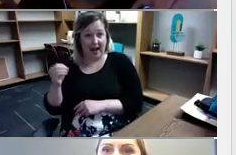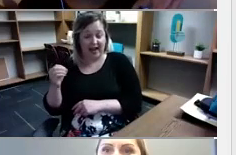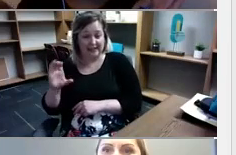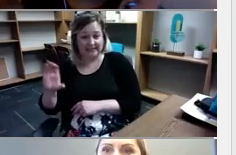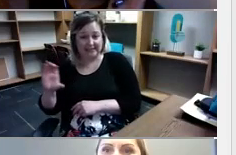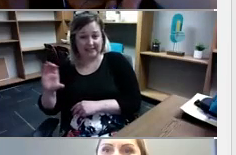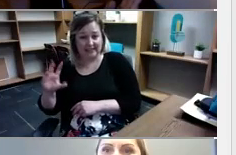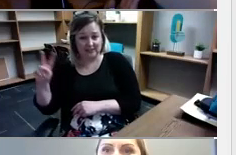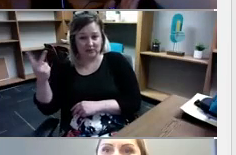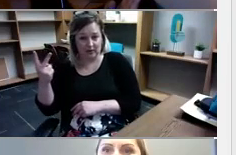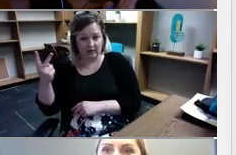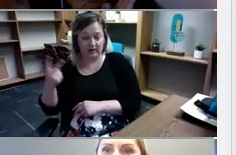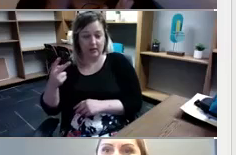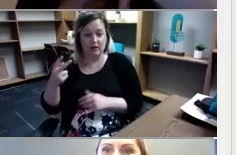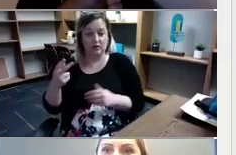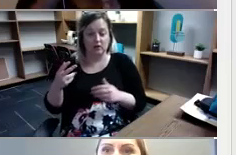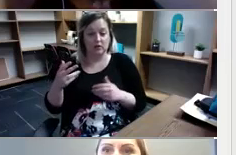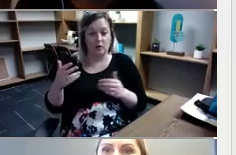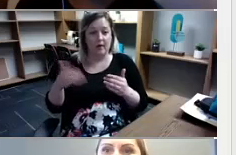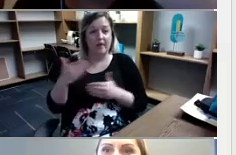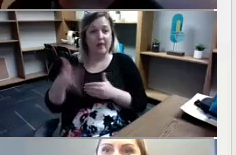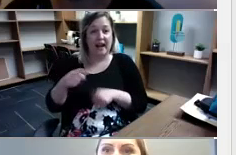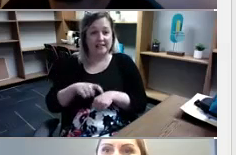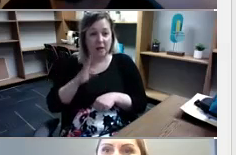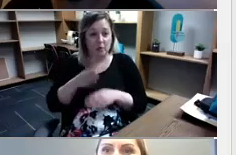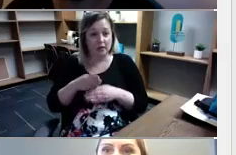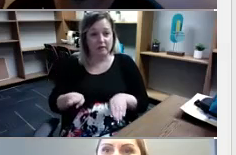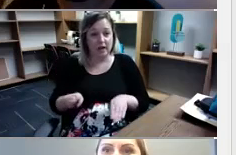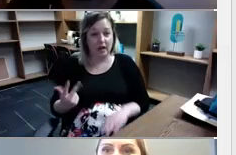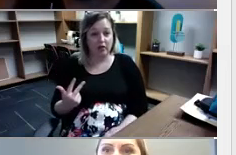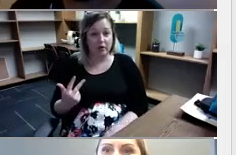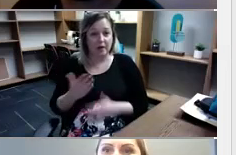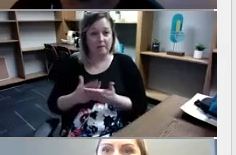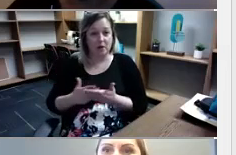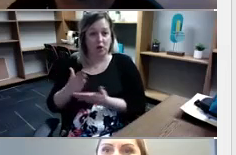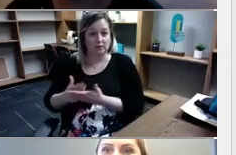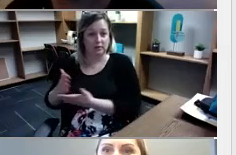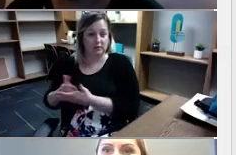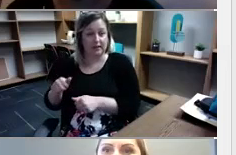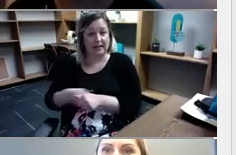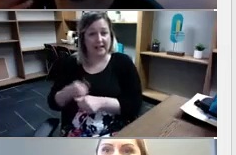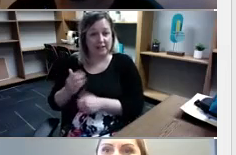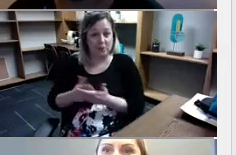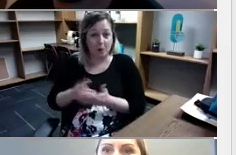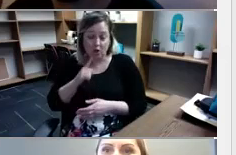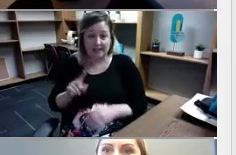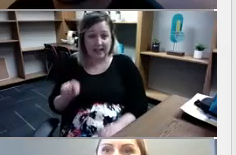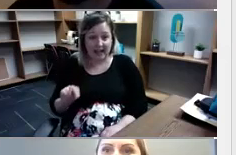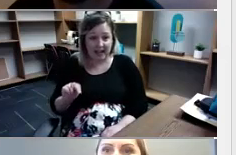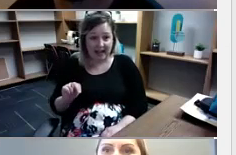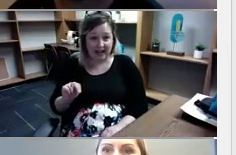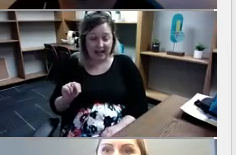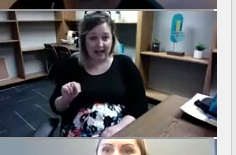into 3 parts, where each part is n by 4. So 16 times 4,